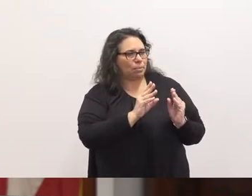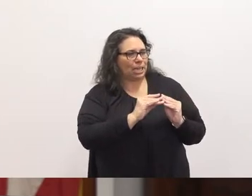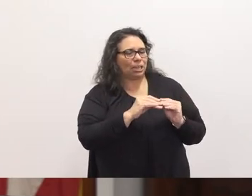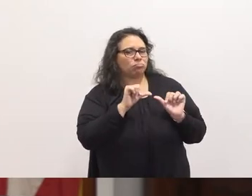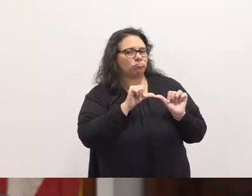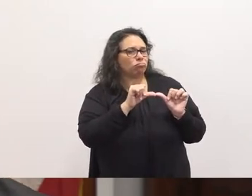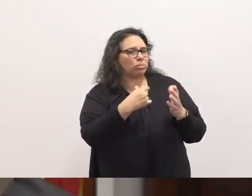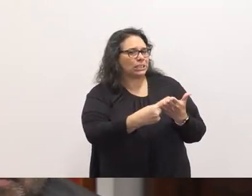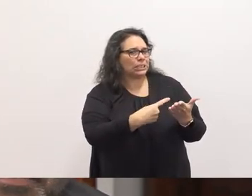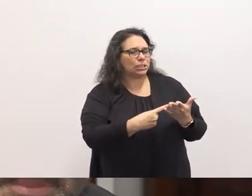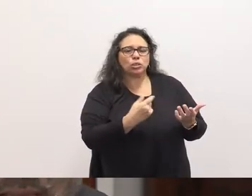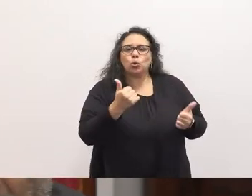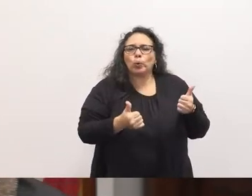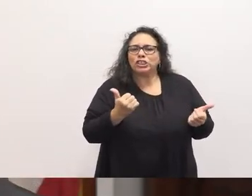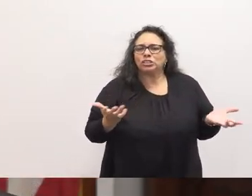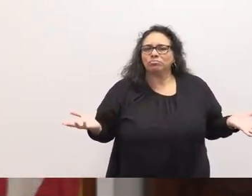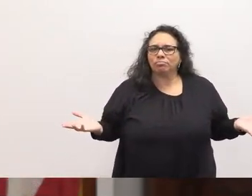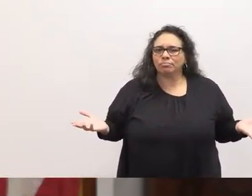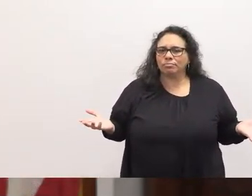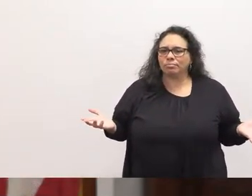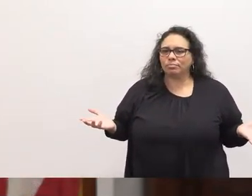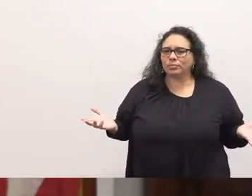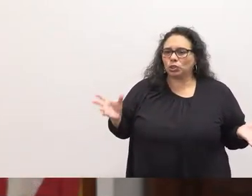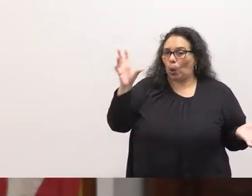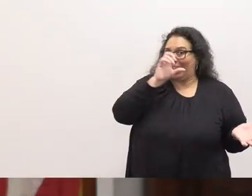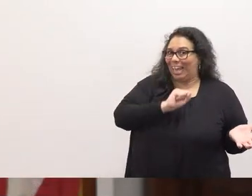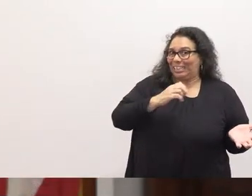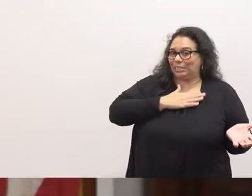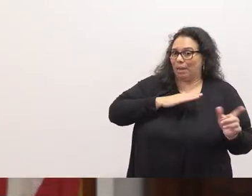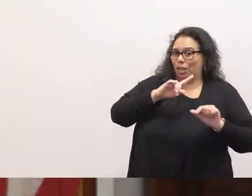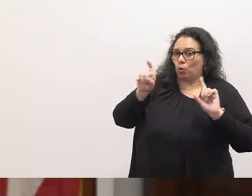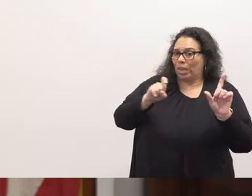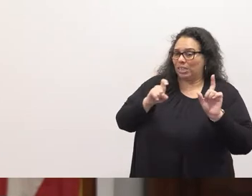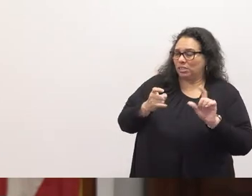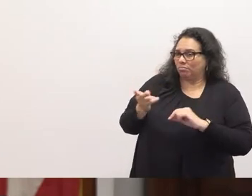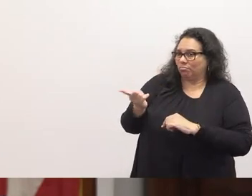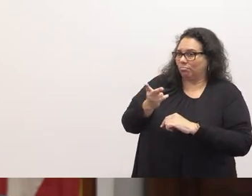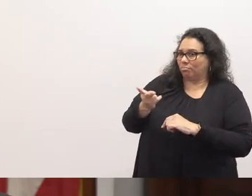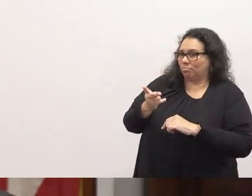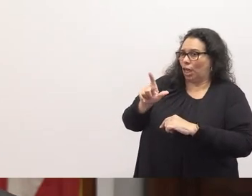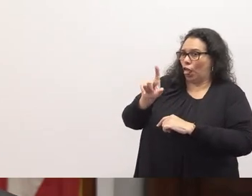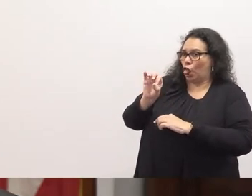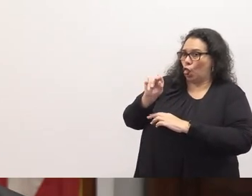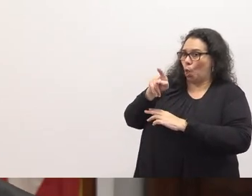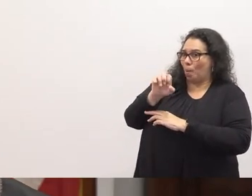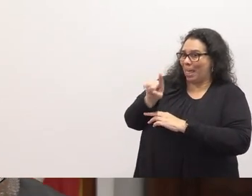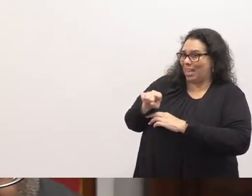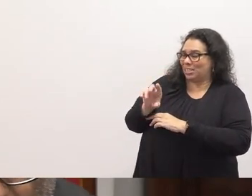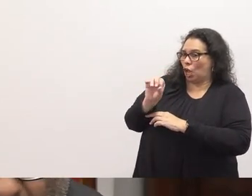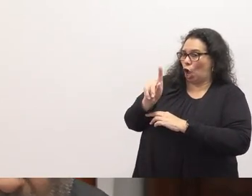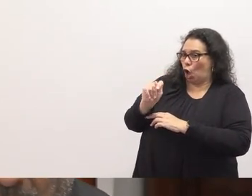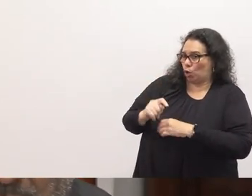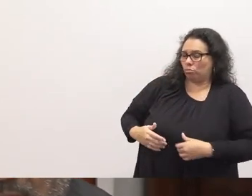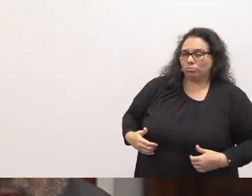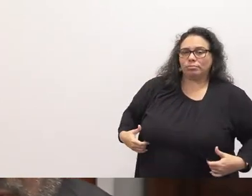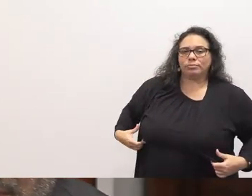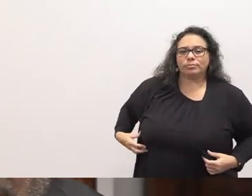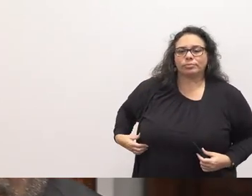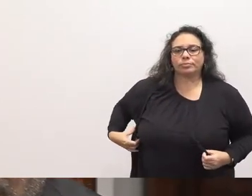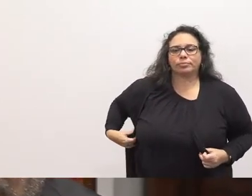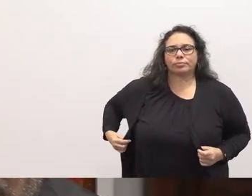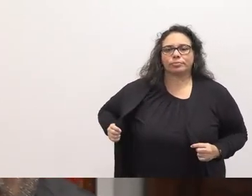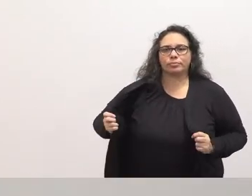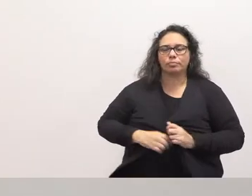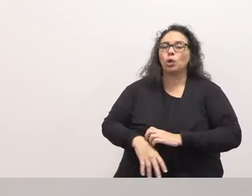talking about this. So I guess my question is for both Ms. Lopez and Mr. Otto, so okay. That then I can figure so out. So today